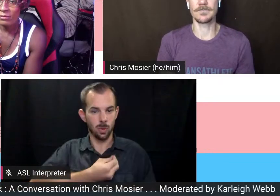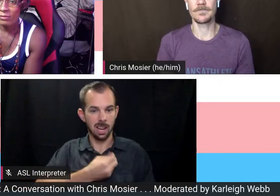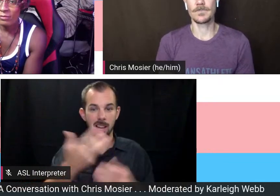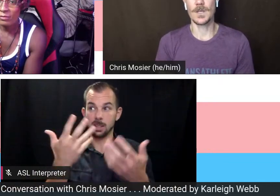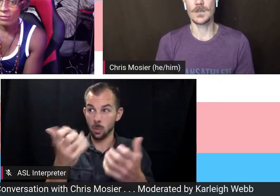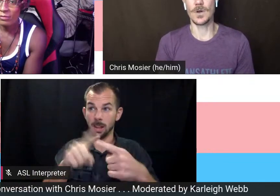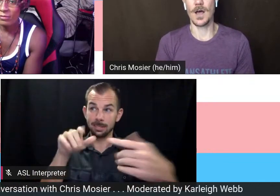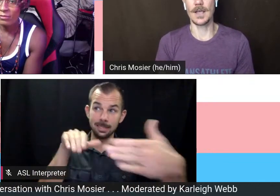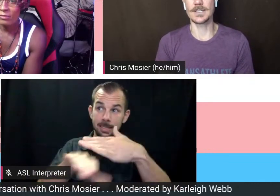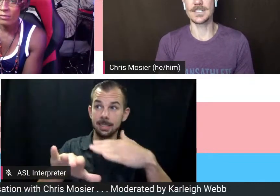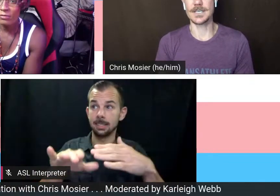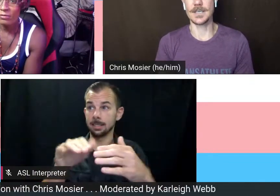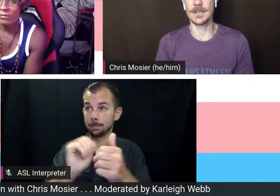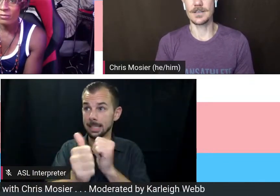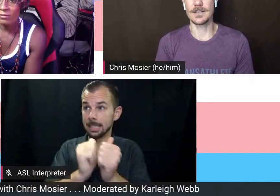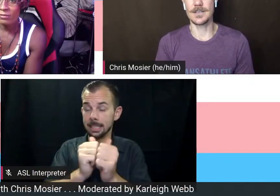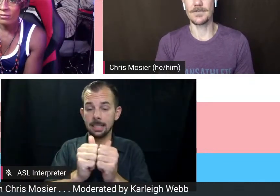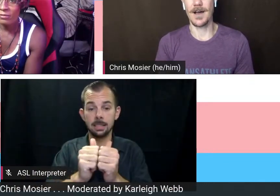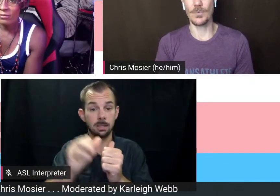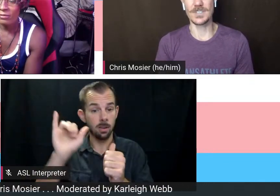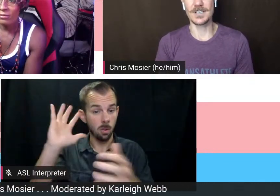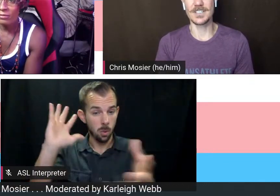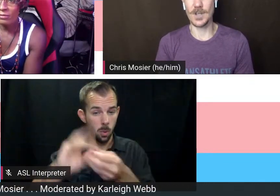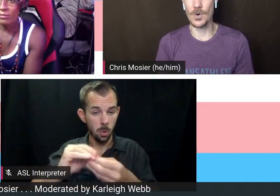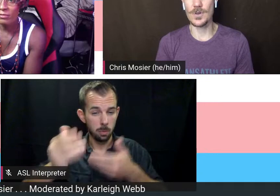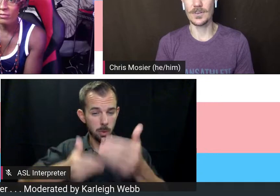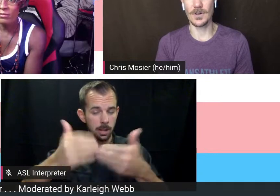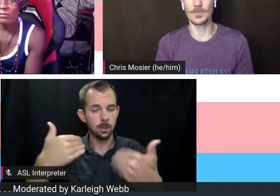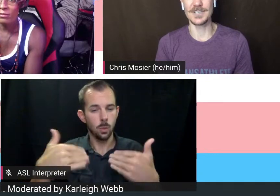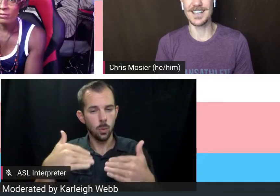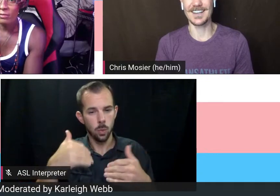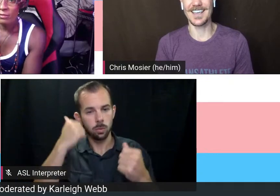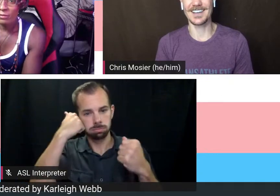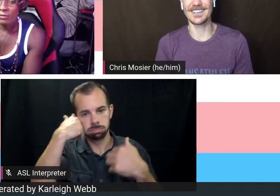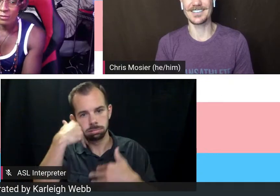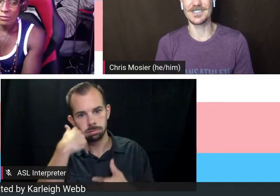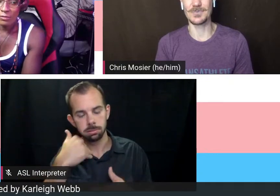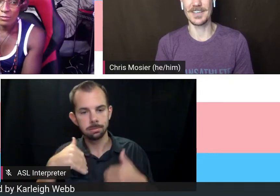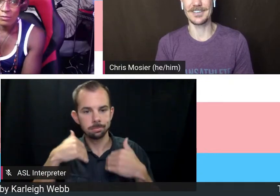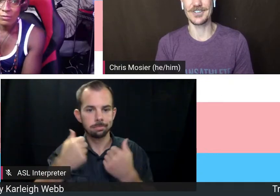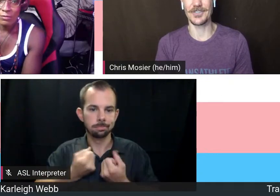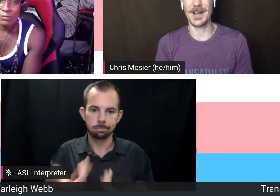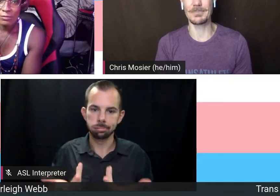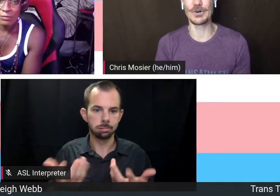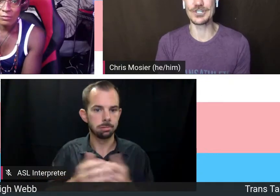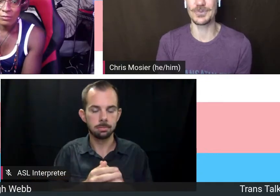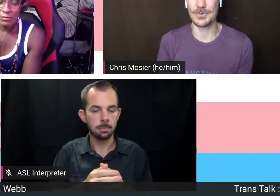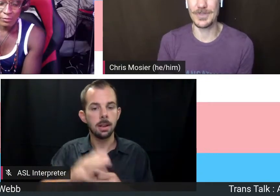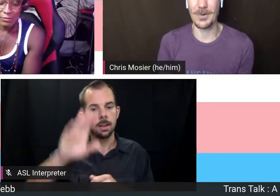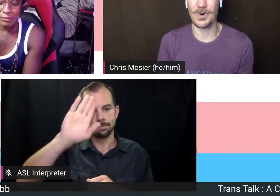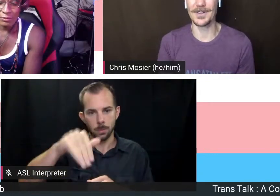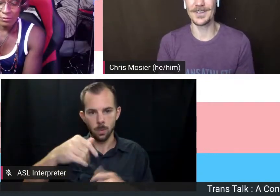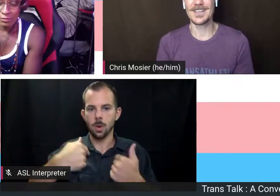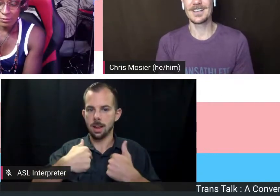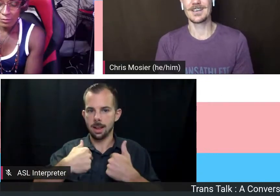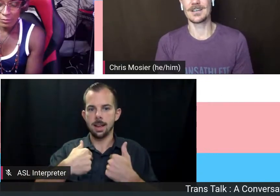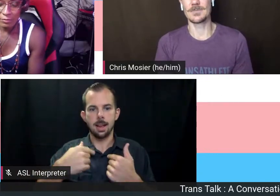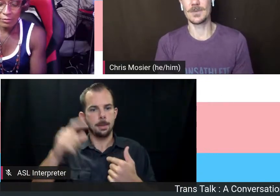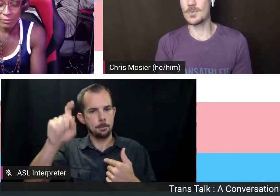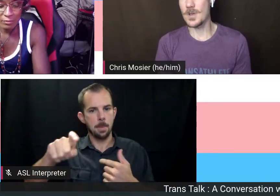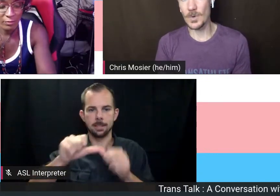tiresome. I could see if I wasn't so incredibly dedicated to making sure that I pushed through that